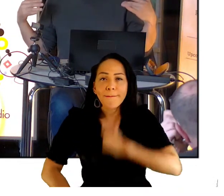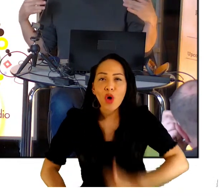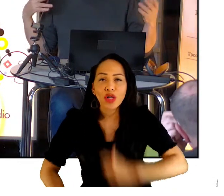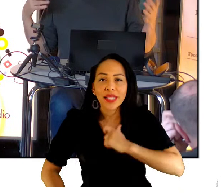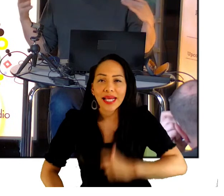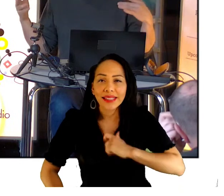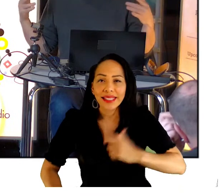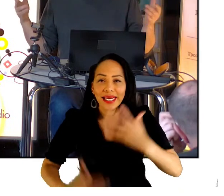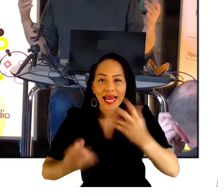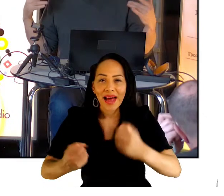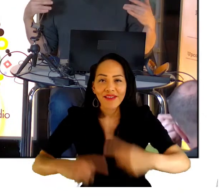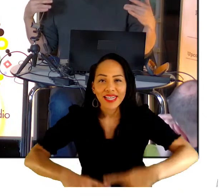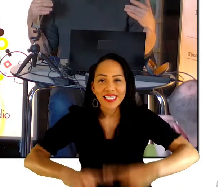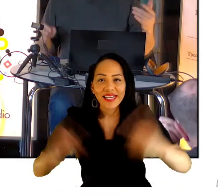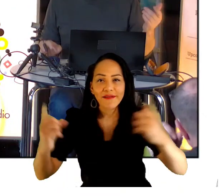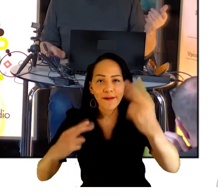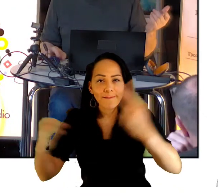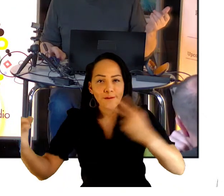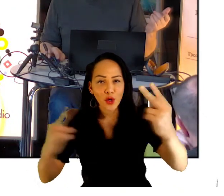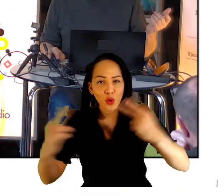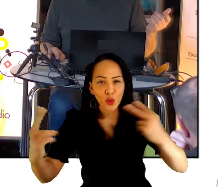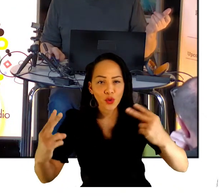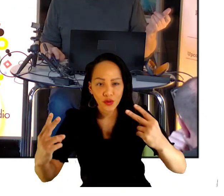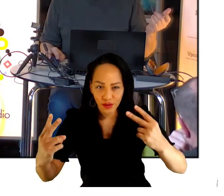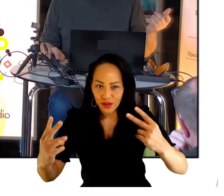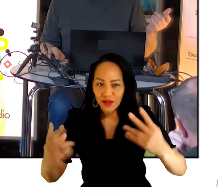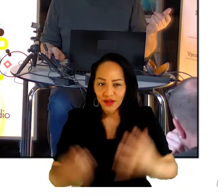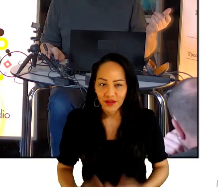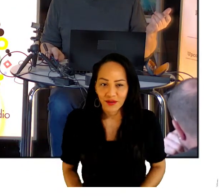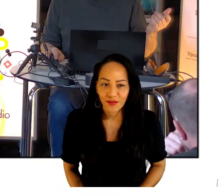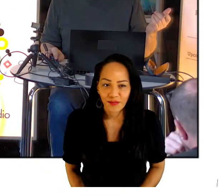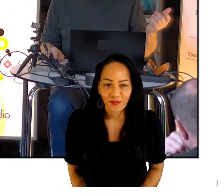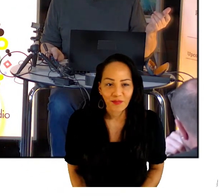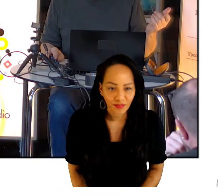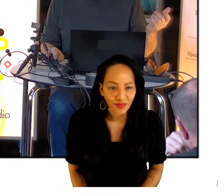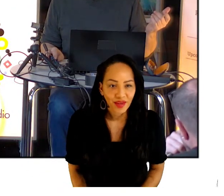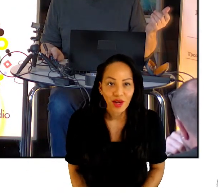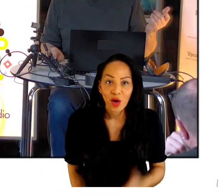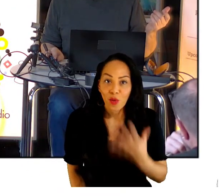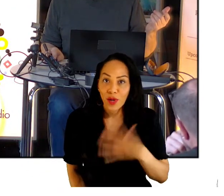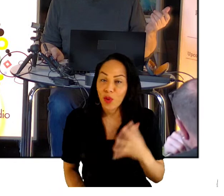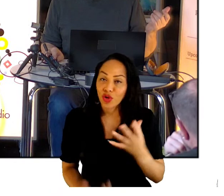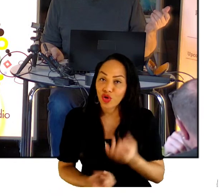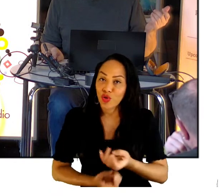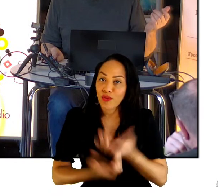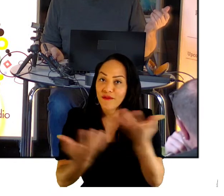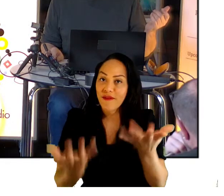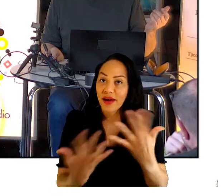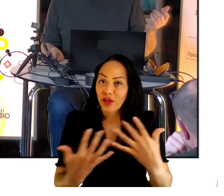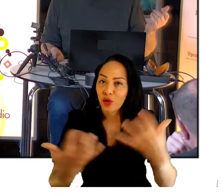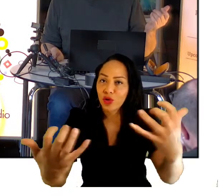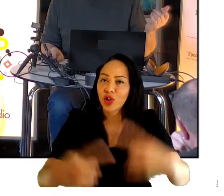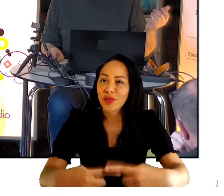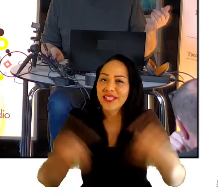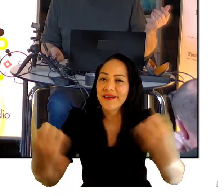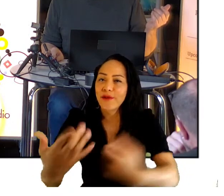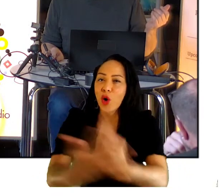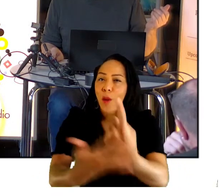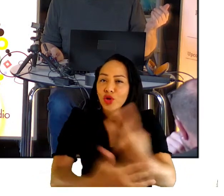do a lot and which we'd like to do is to provide the audience with different ways of doing it, of seeing what's happening on